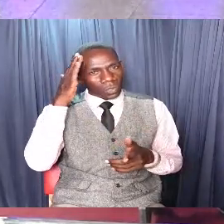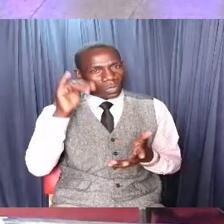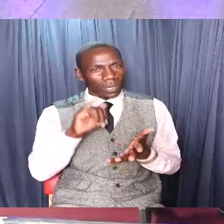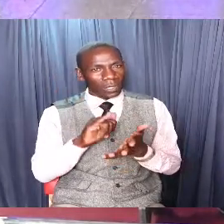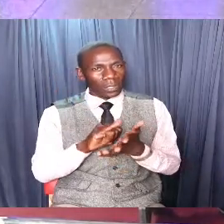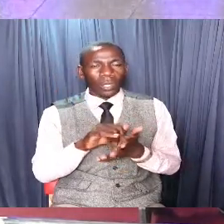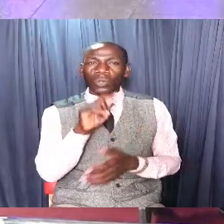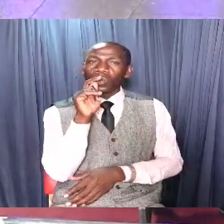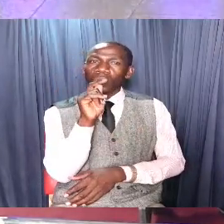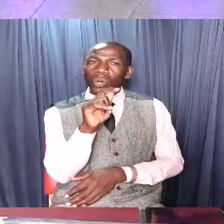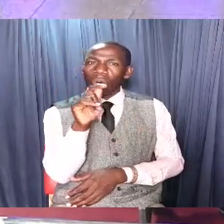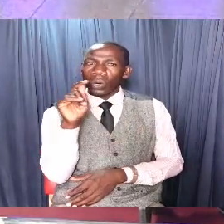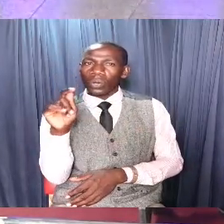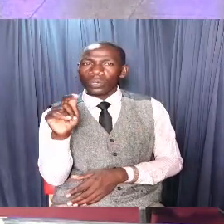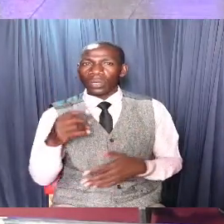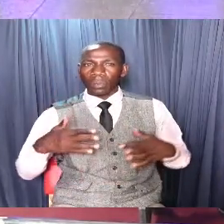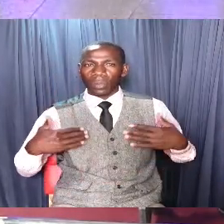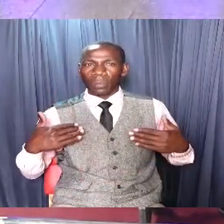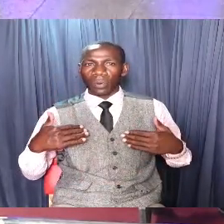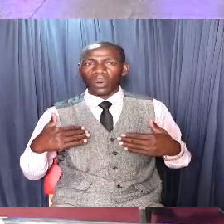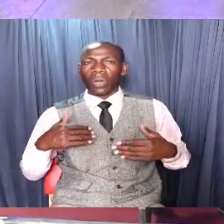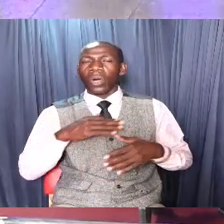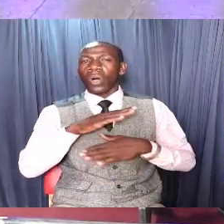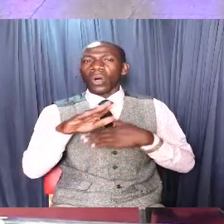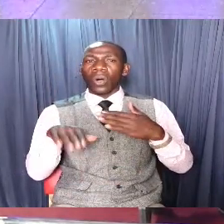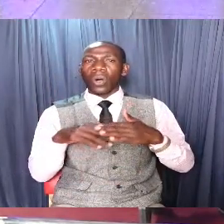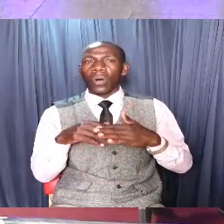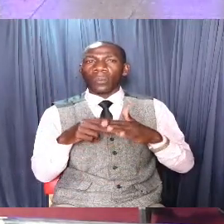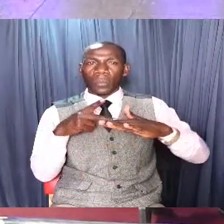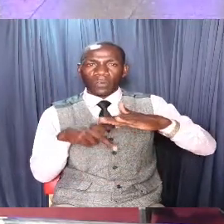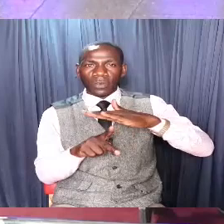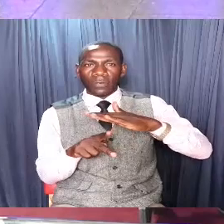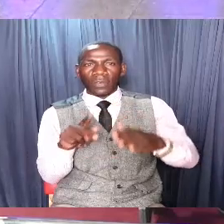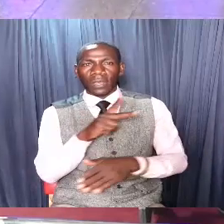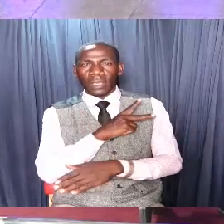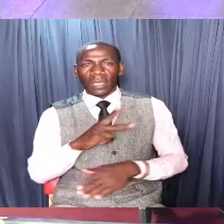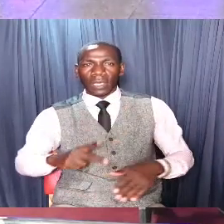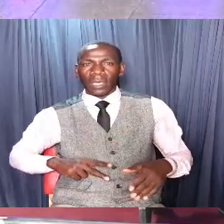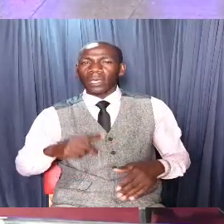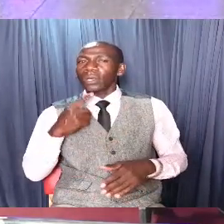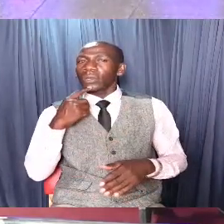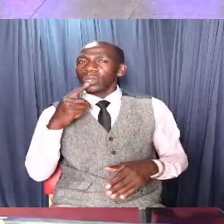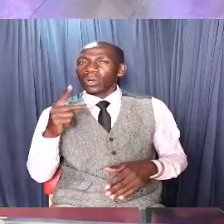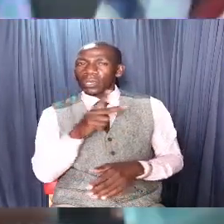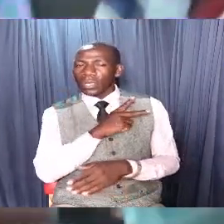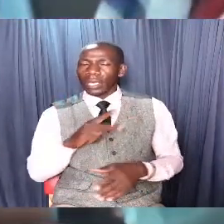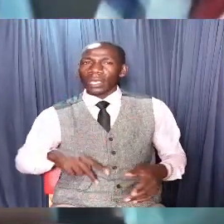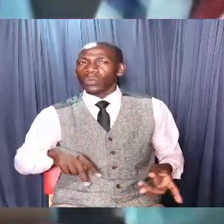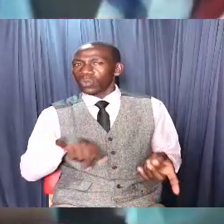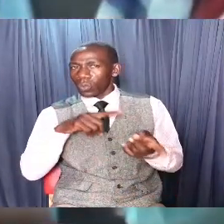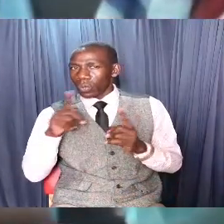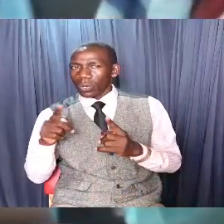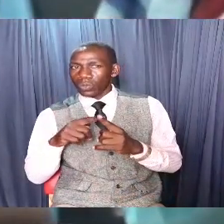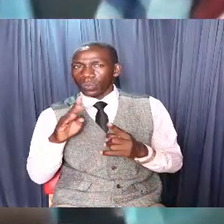you know. Wale. For these people, manabii wote wa mfalme, all the prophets of the king have told him to